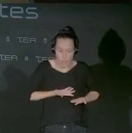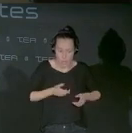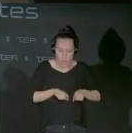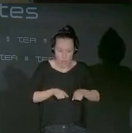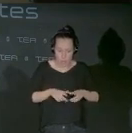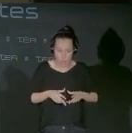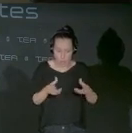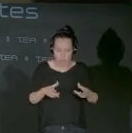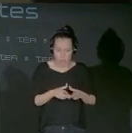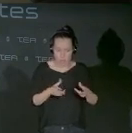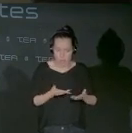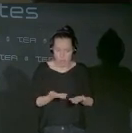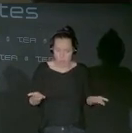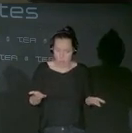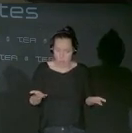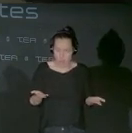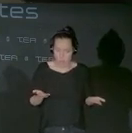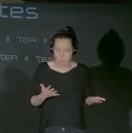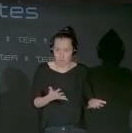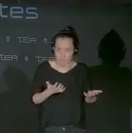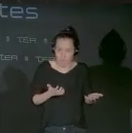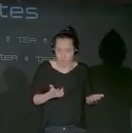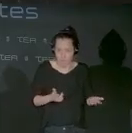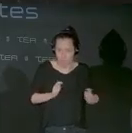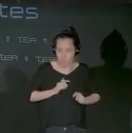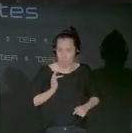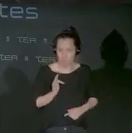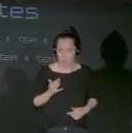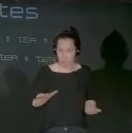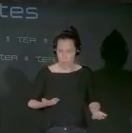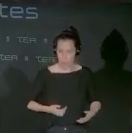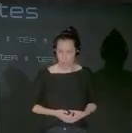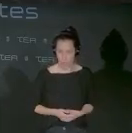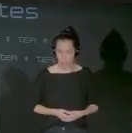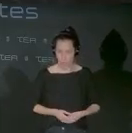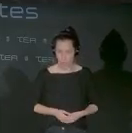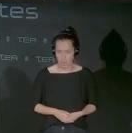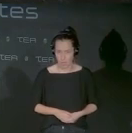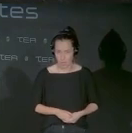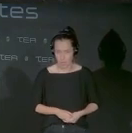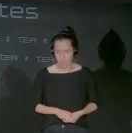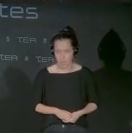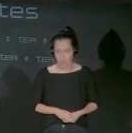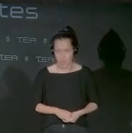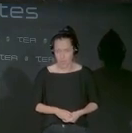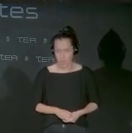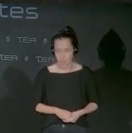Well, there's the ones we've just heard of, the spin-offs, which you get.